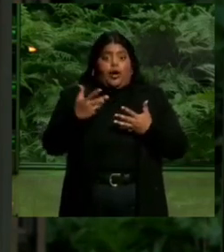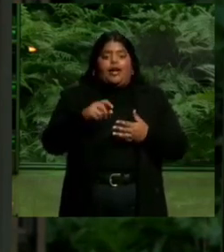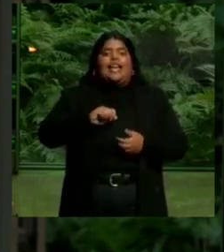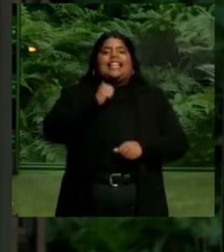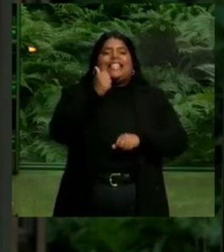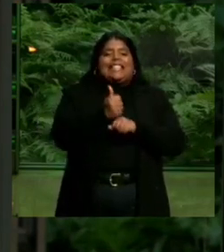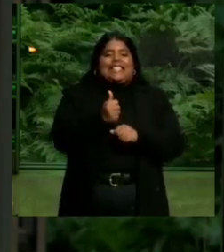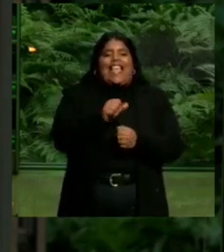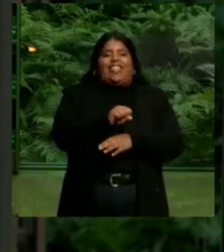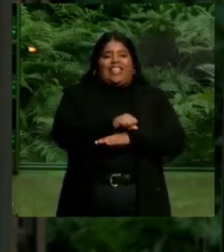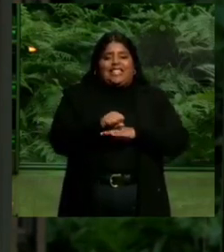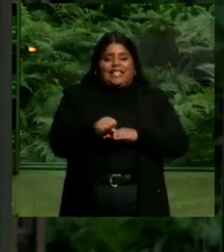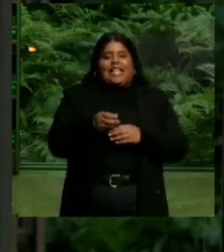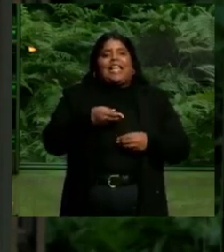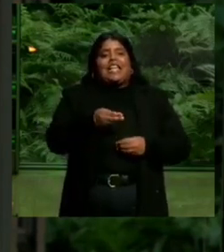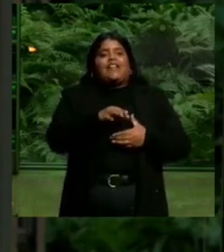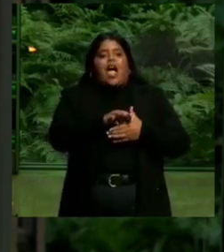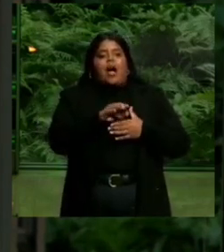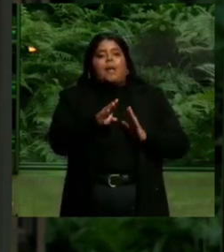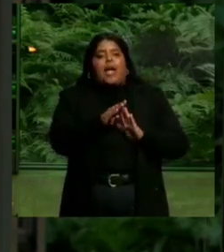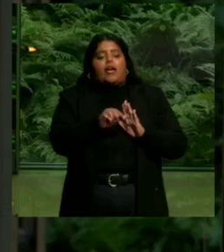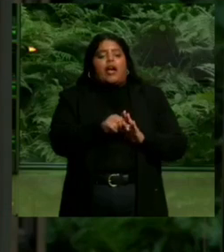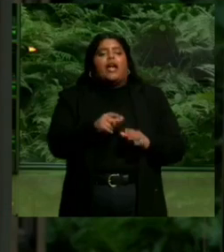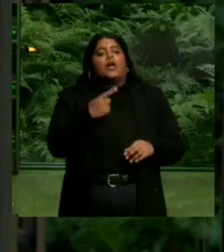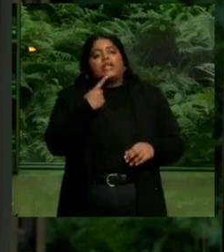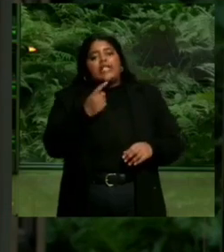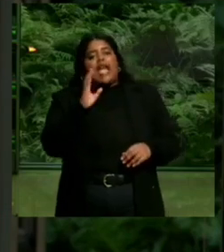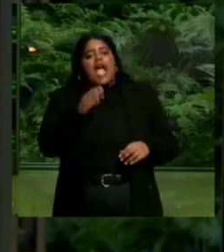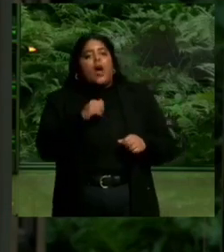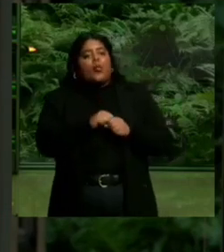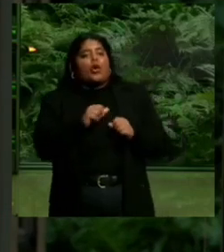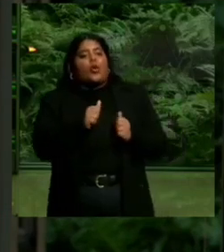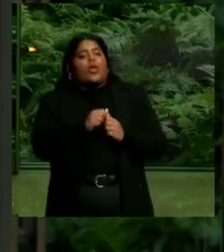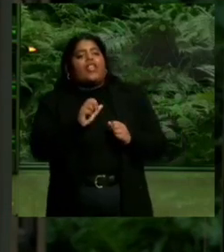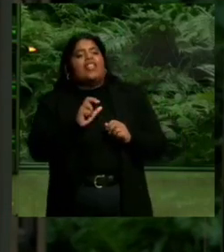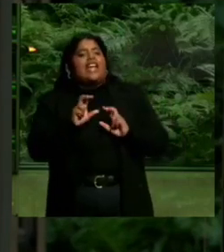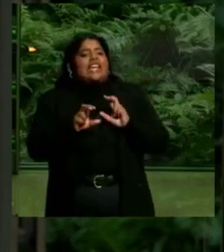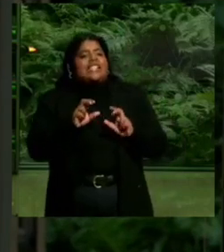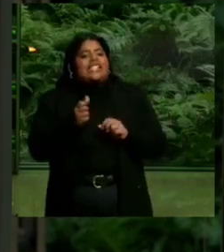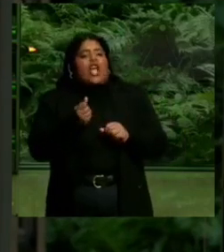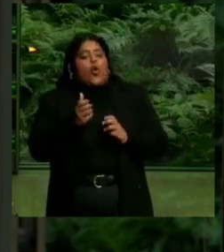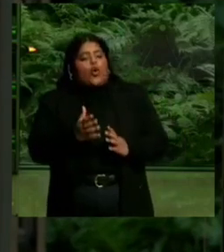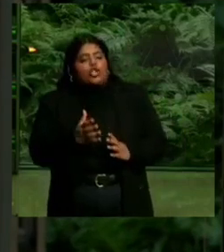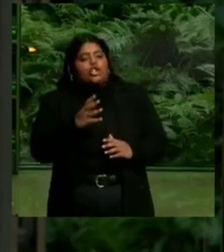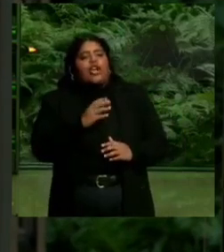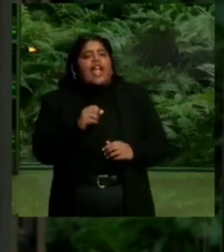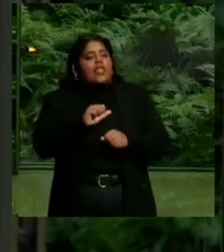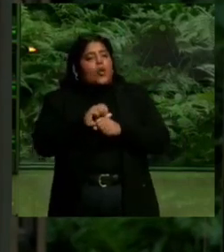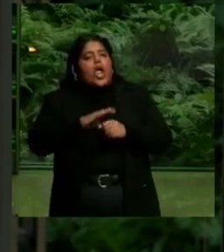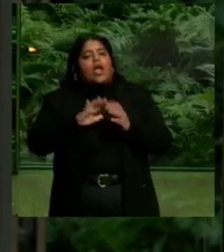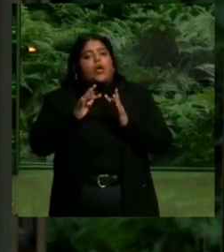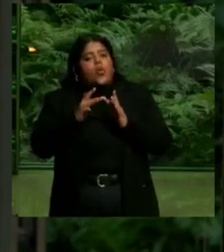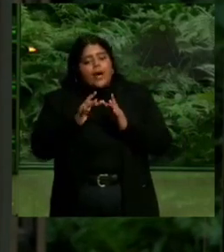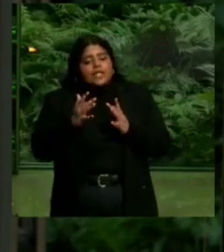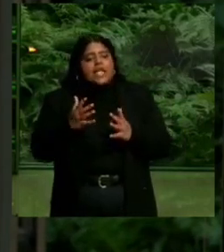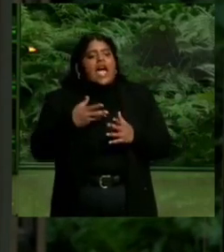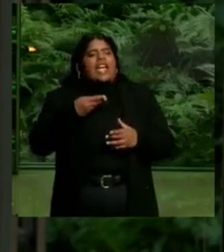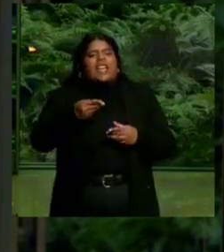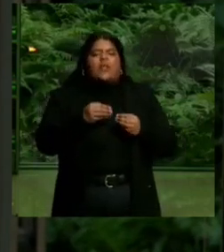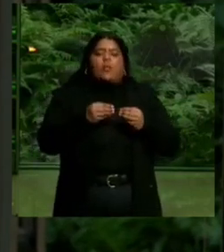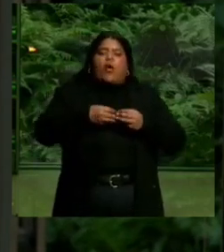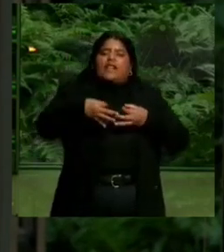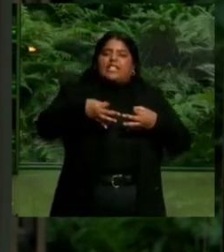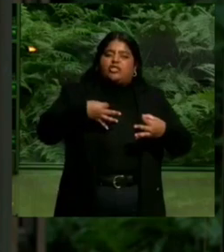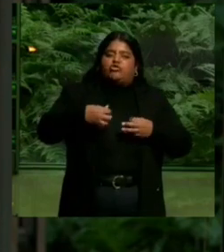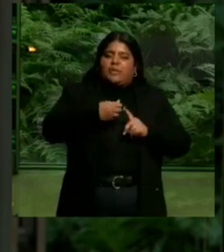or background. Hey, I'm working with a stakeholder who is working on a website, or like give it some more description